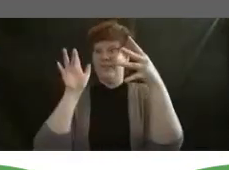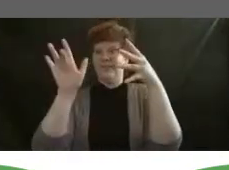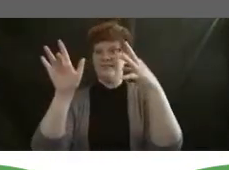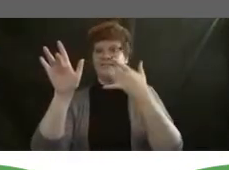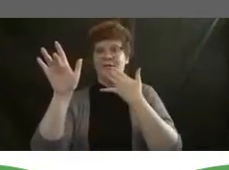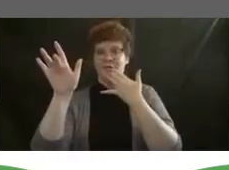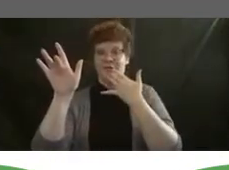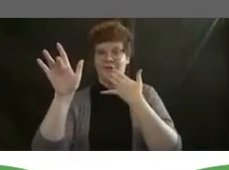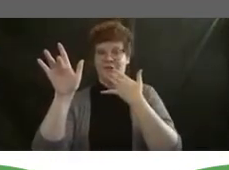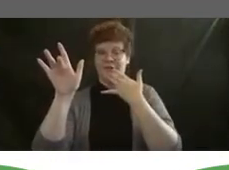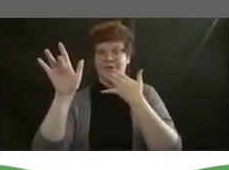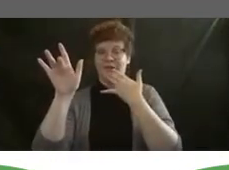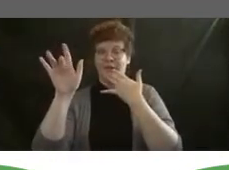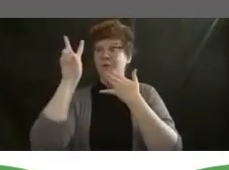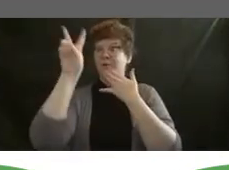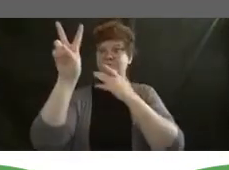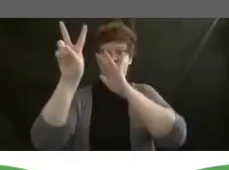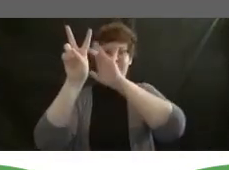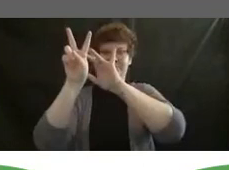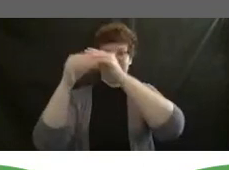going to use complementary to.